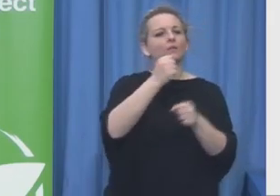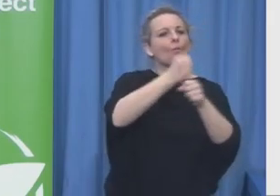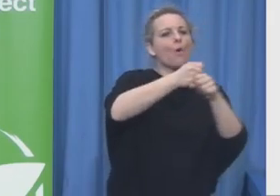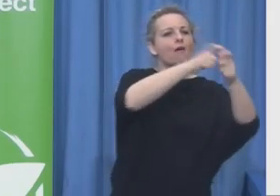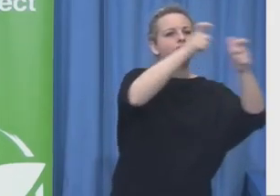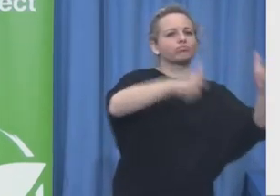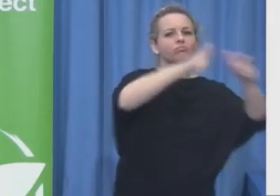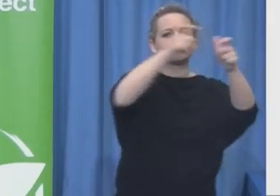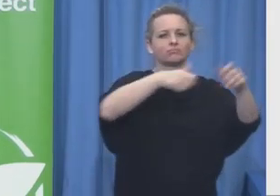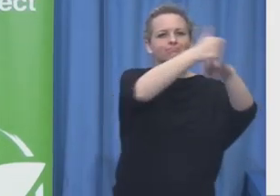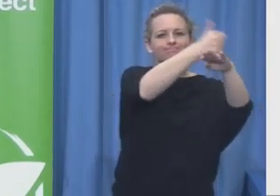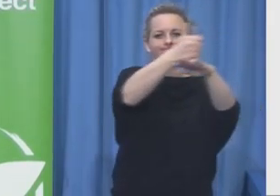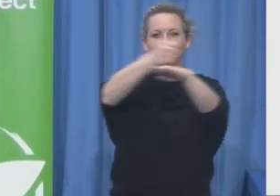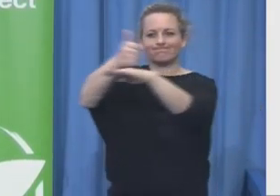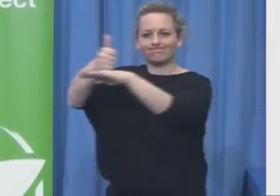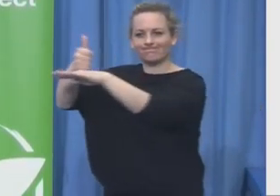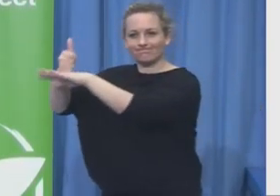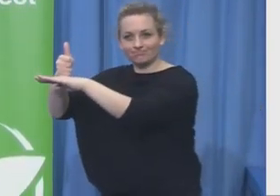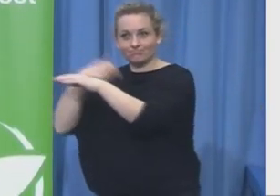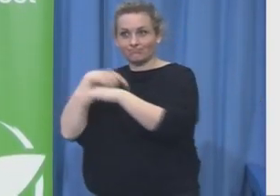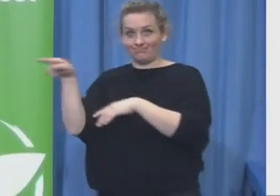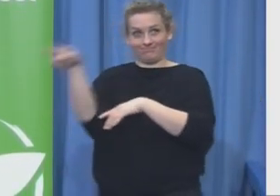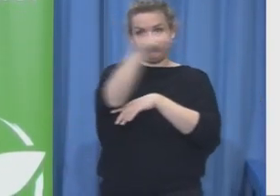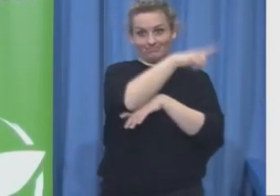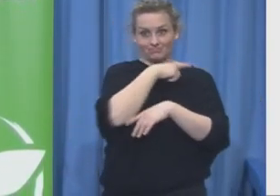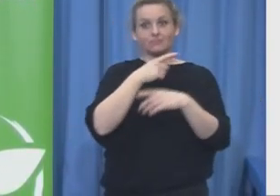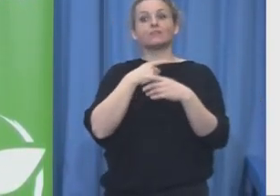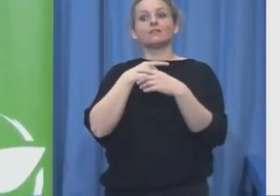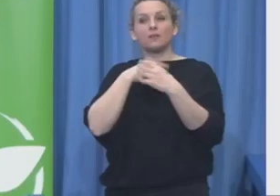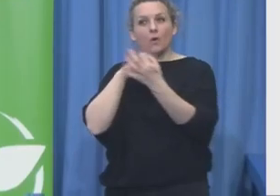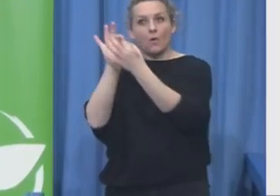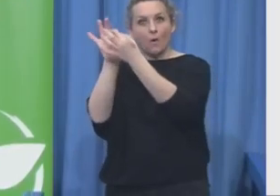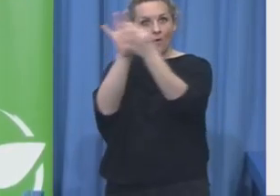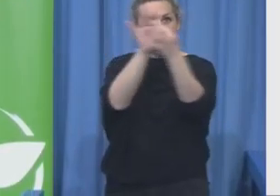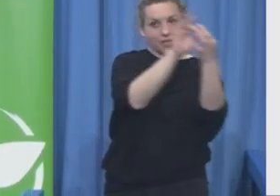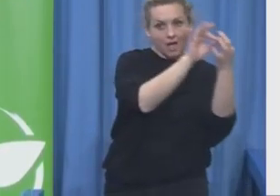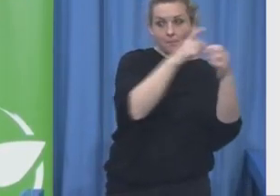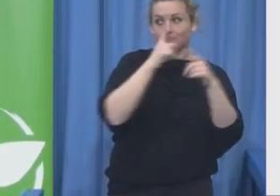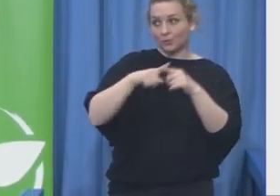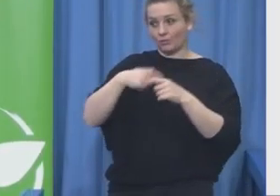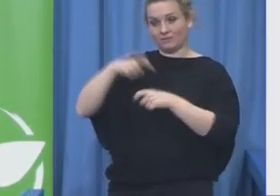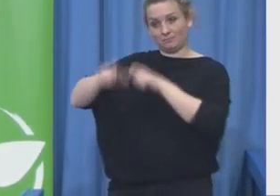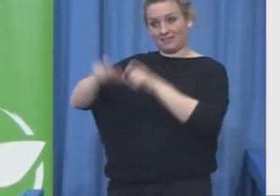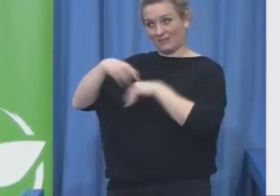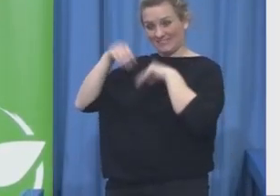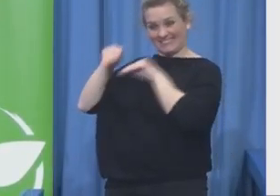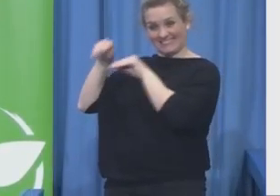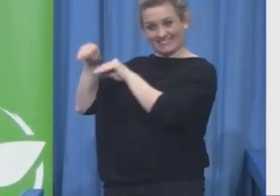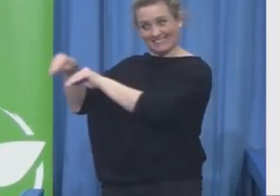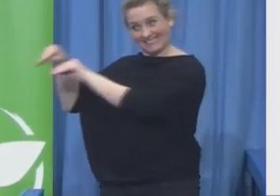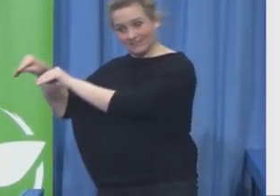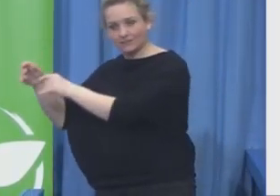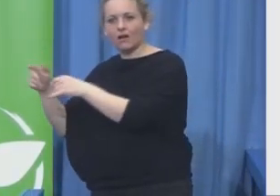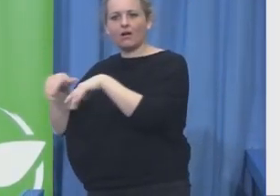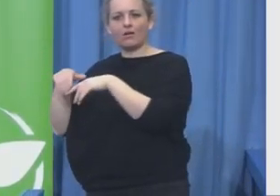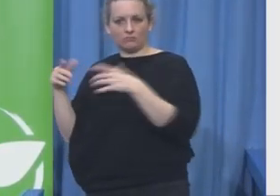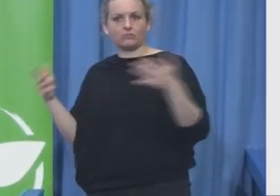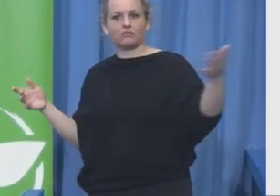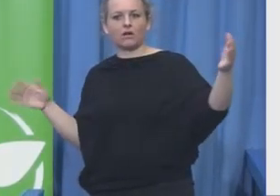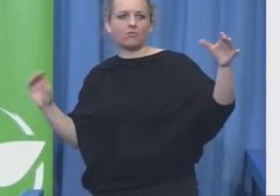not only, you know, talking about labor inclusion from a corporate social responsibility